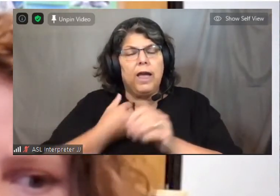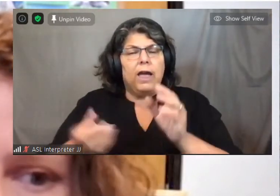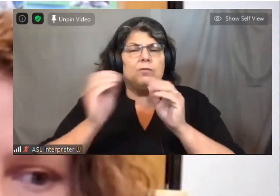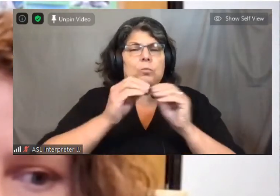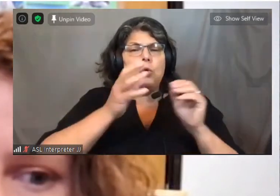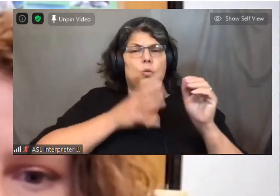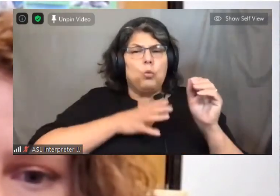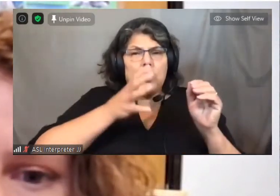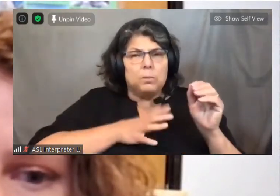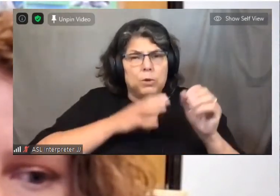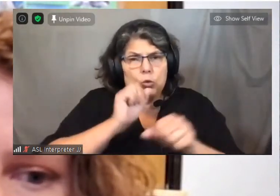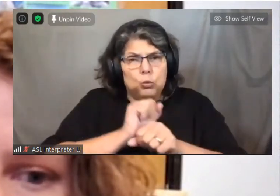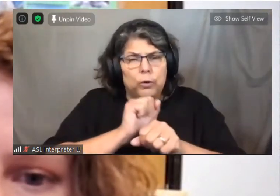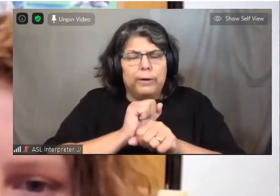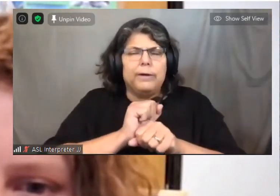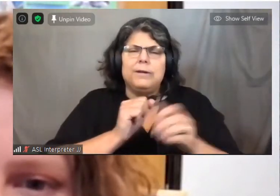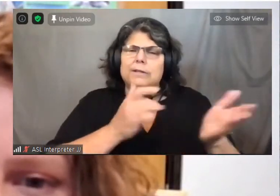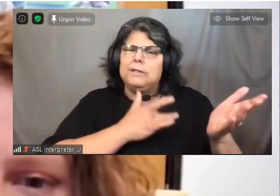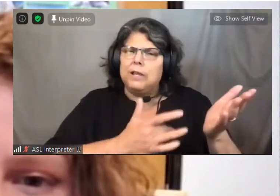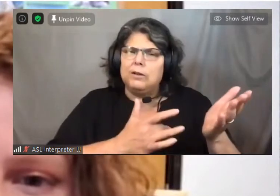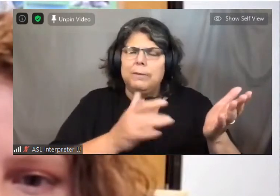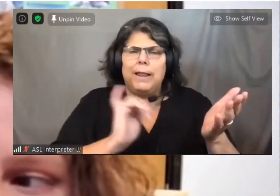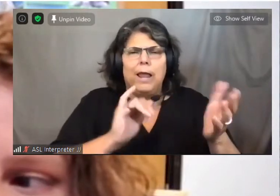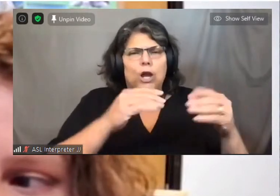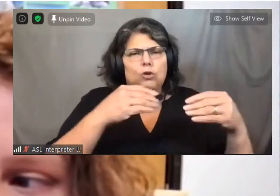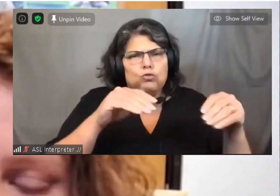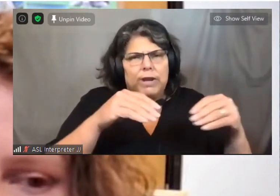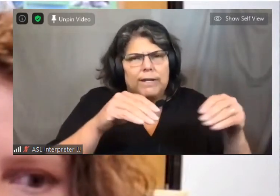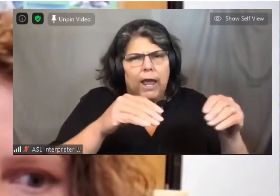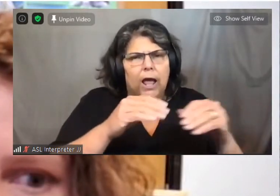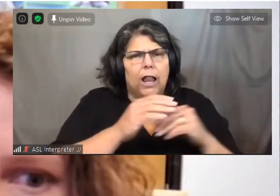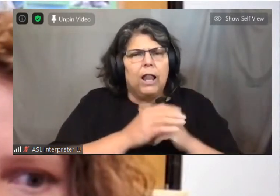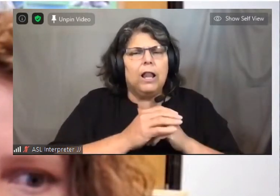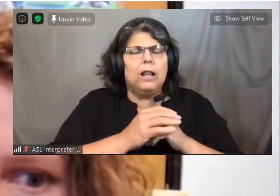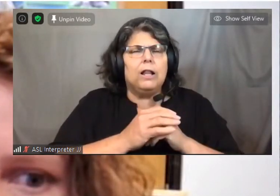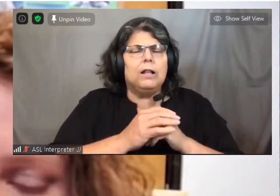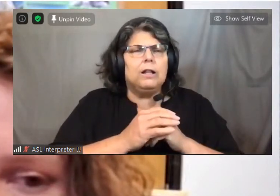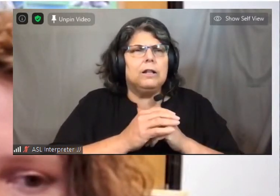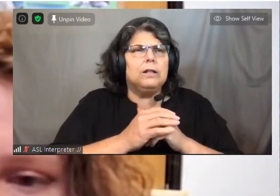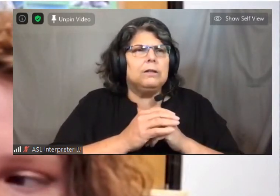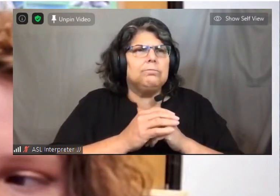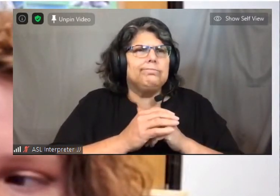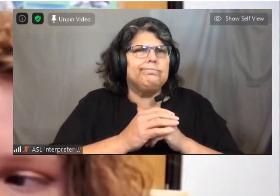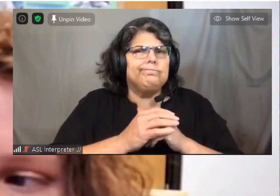things like retail and